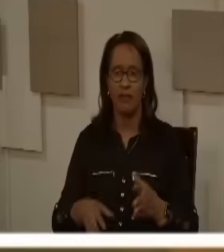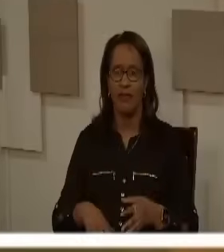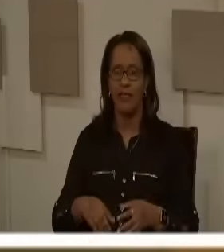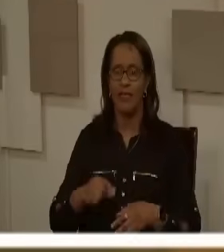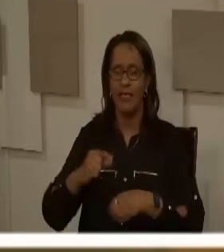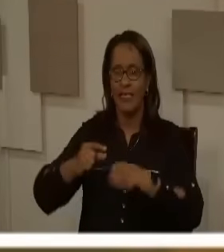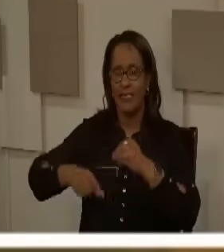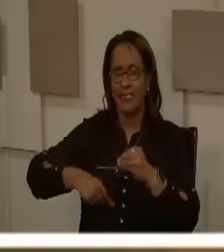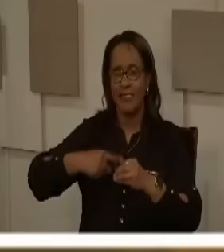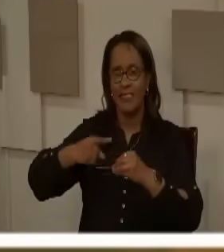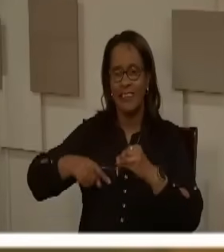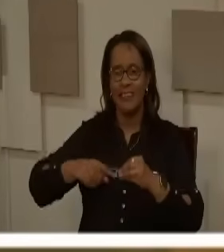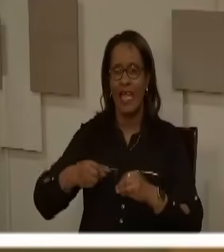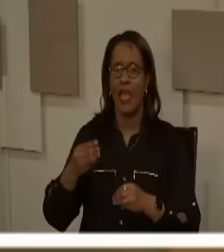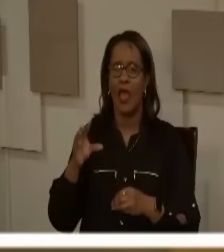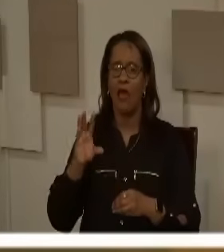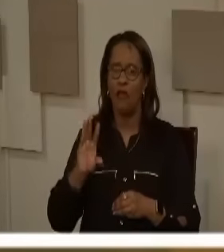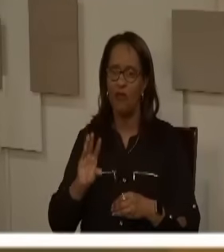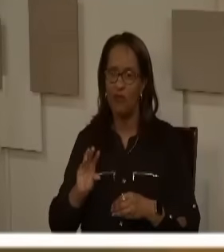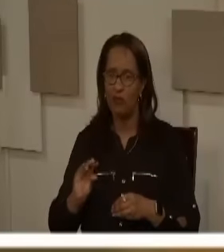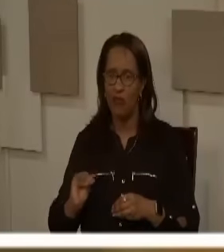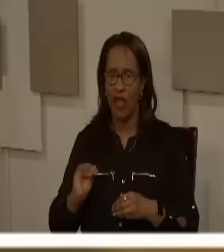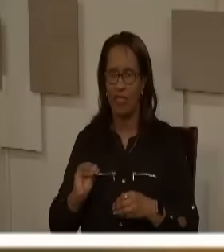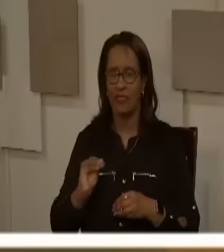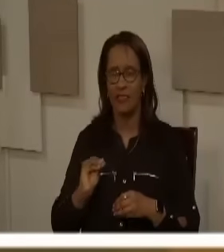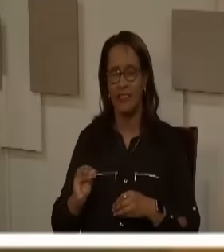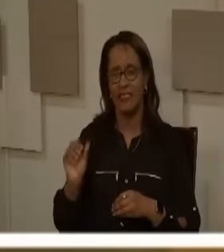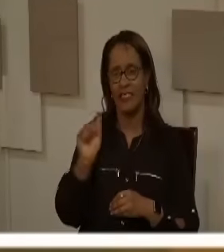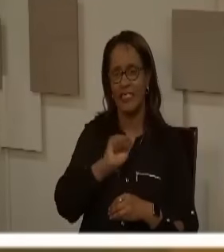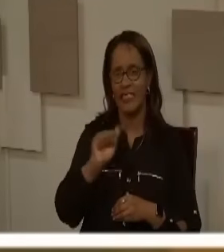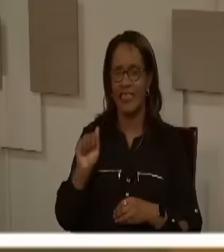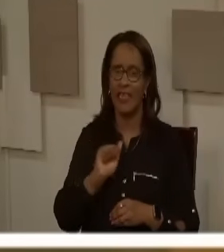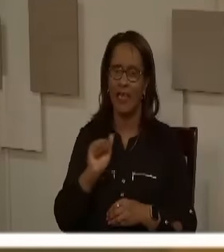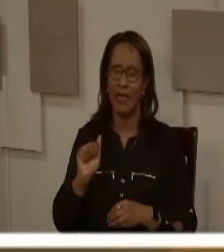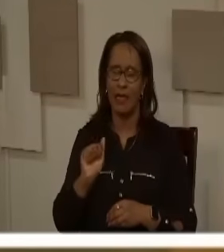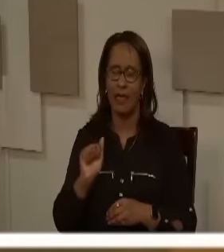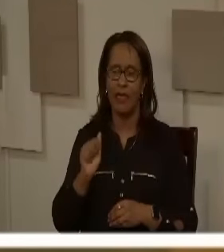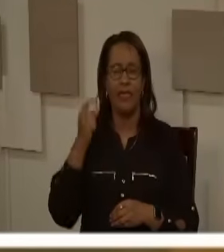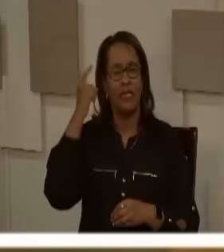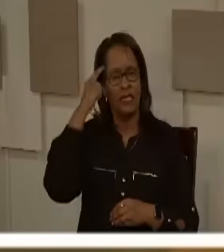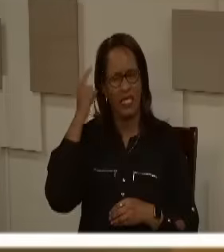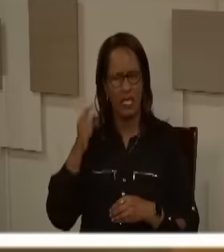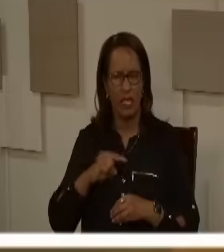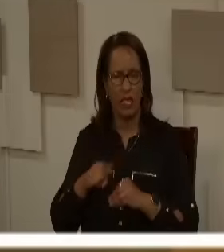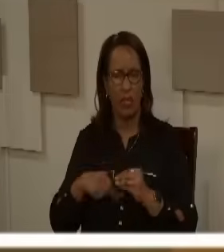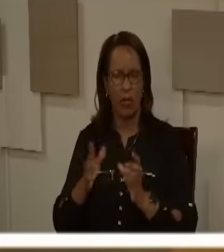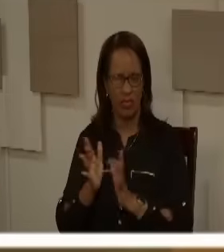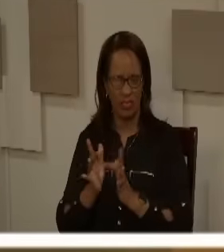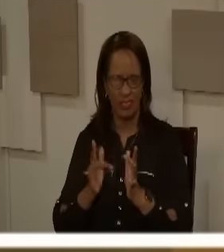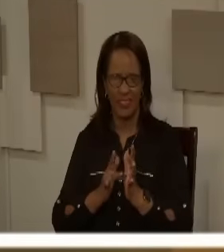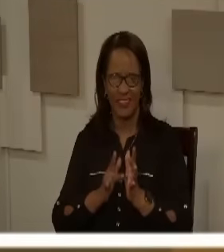know those kind of days? And in the midst of that kind of day, who do you say he is?